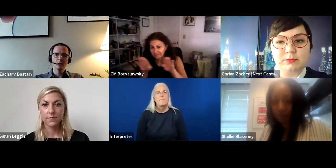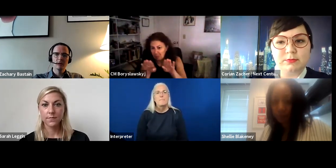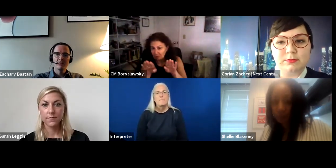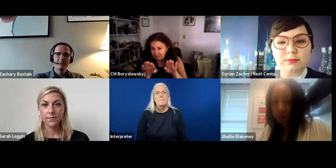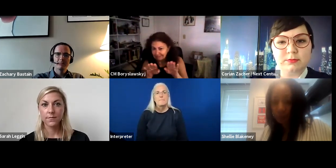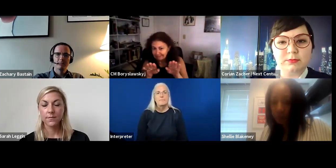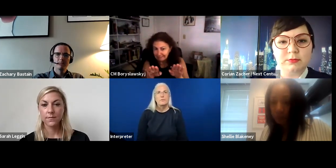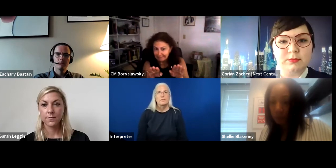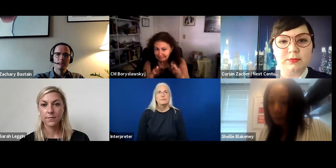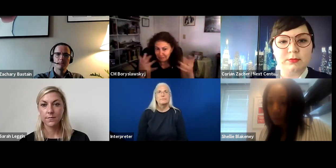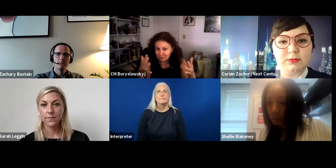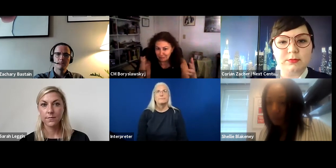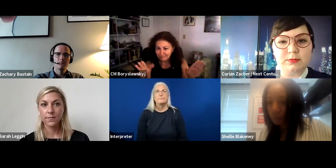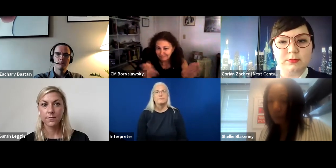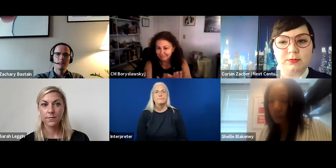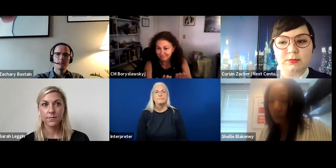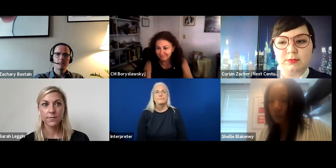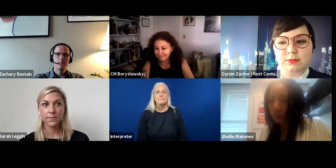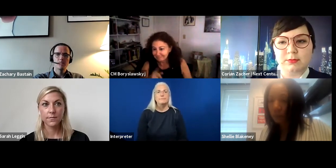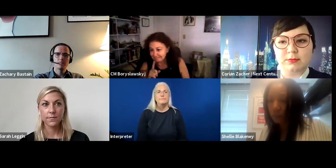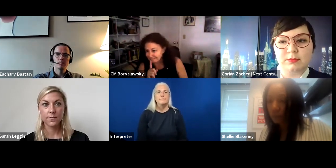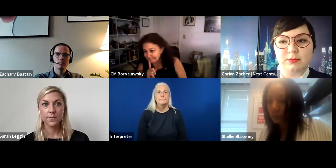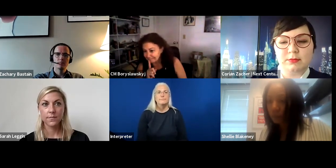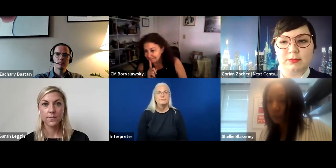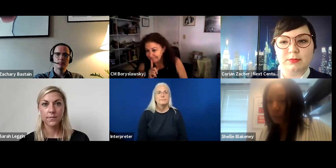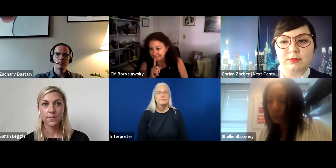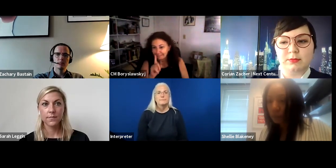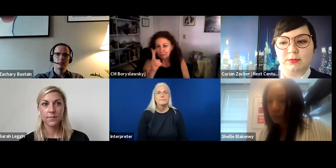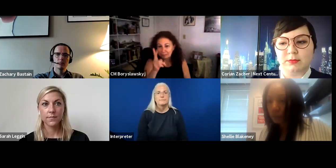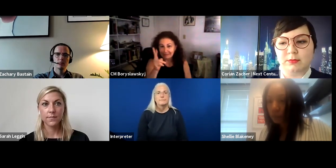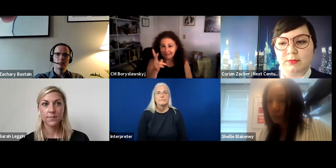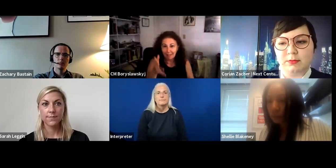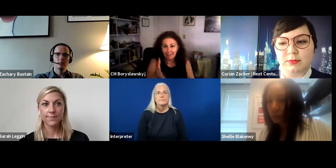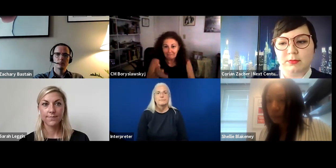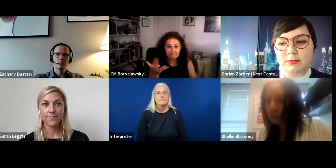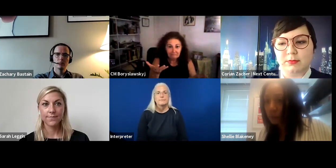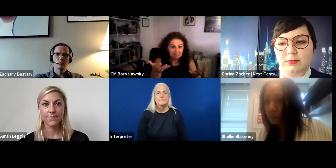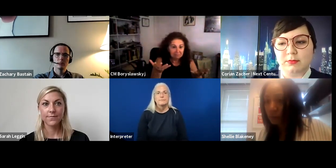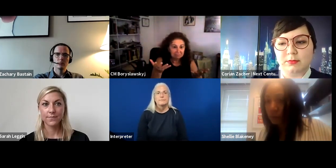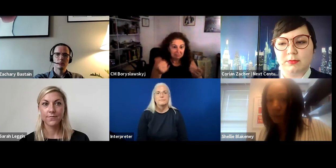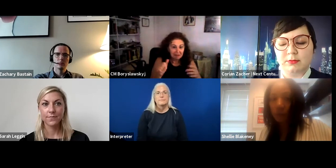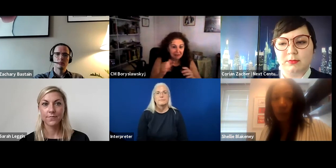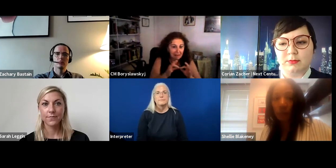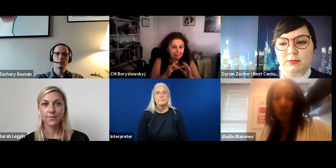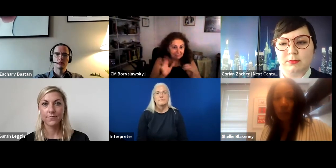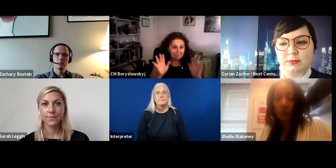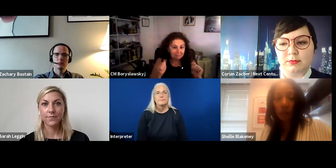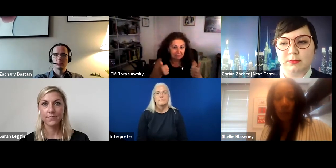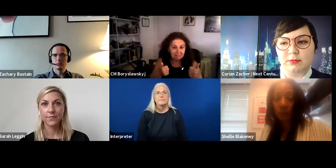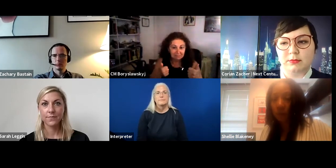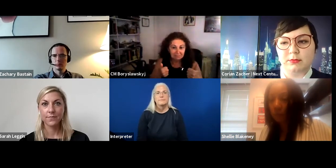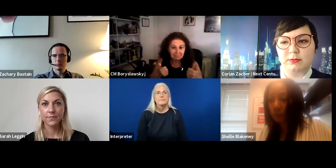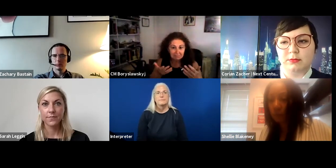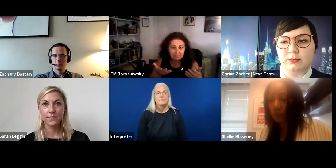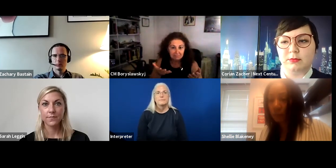Thank you. Thank you, Corinne. Well, I think it's time for us to close out this session. We have a couple minutes